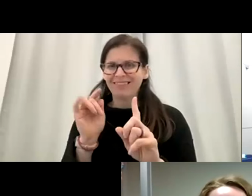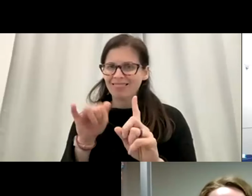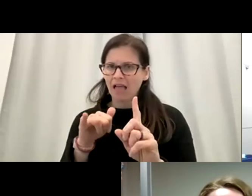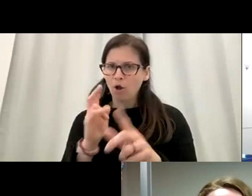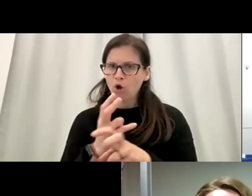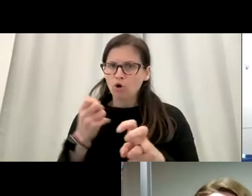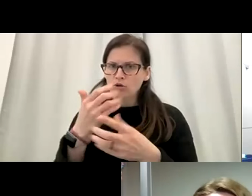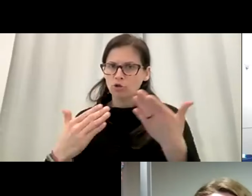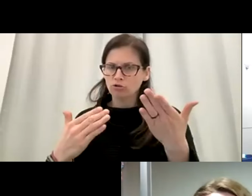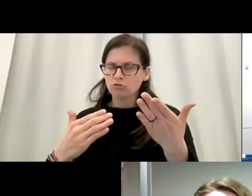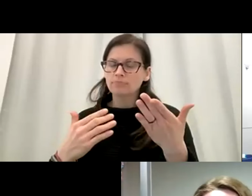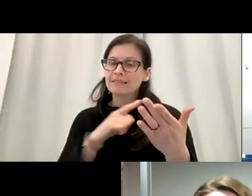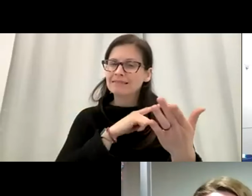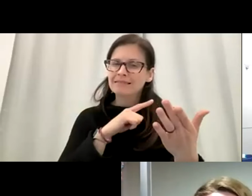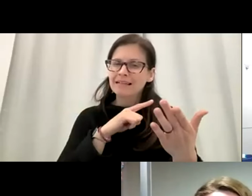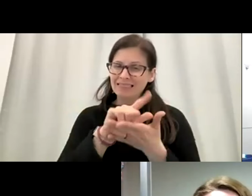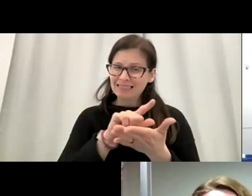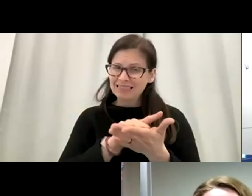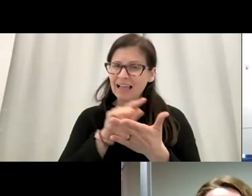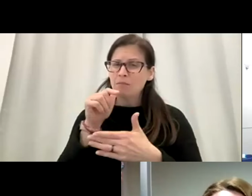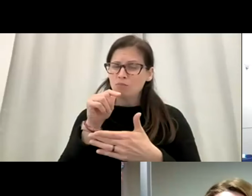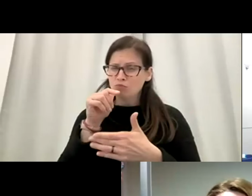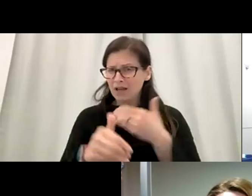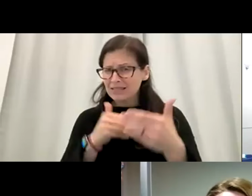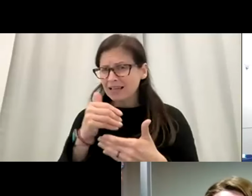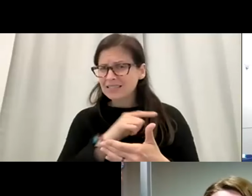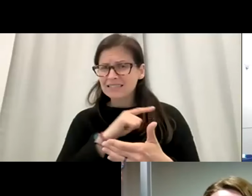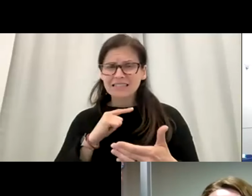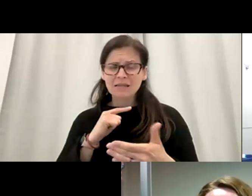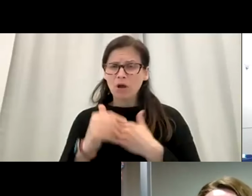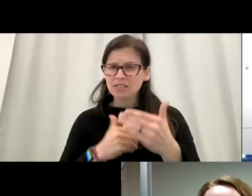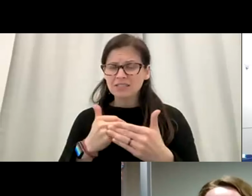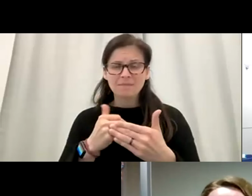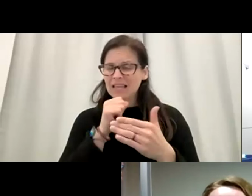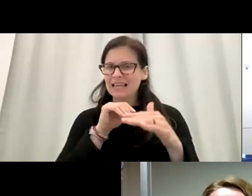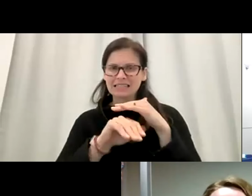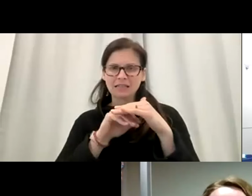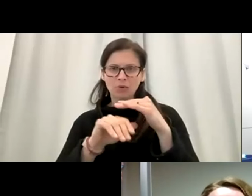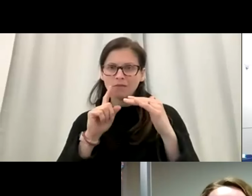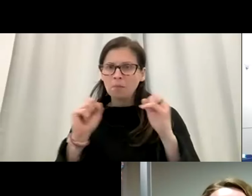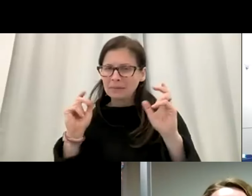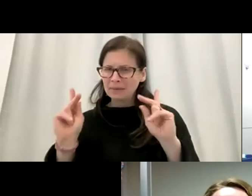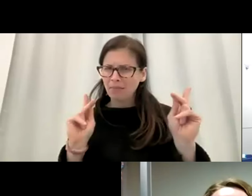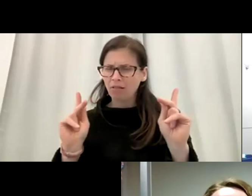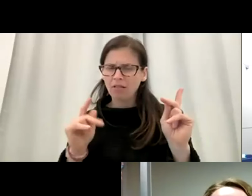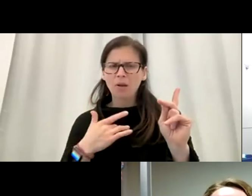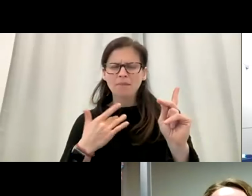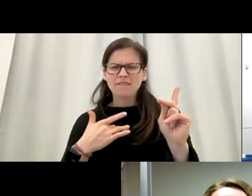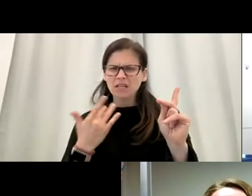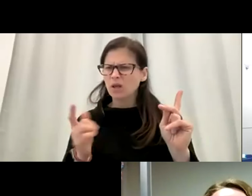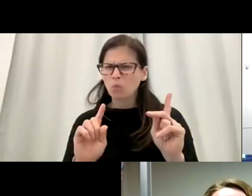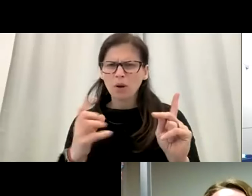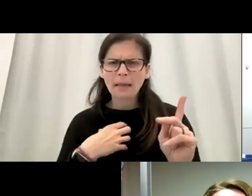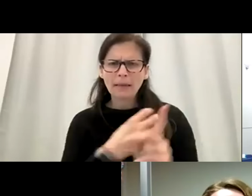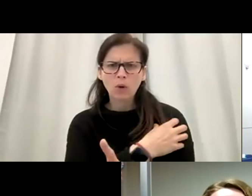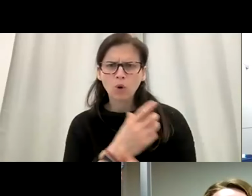I think the legislative process can be kind of very inaccessible for a lot of people, and folks don't know like where their power is and how they